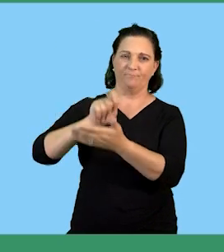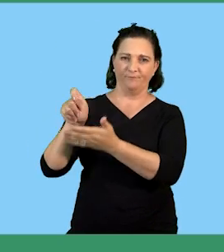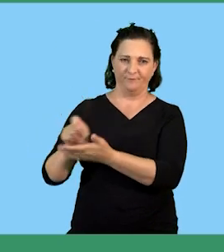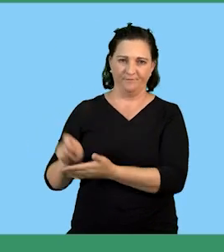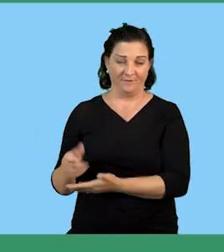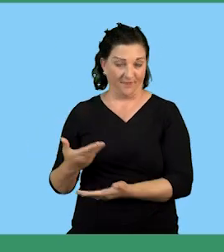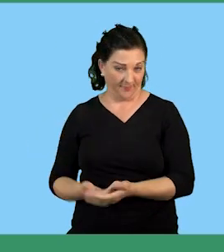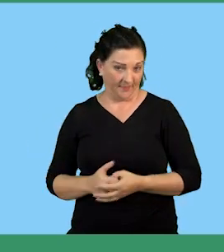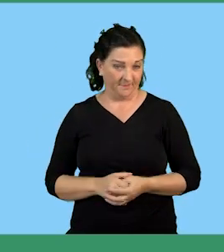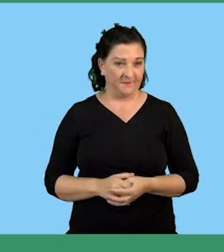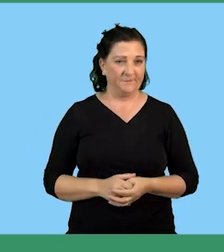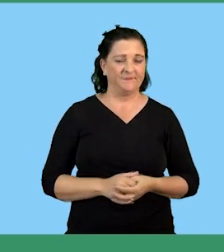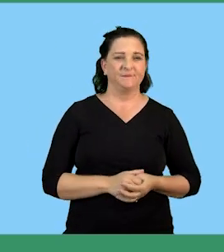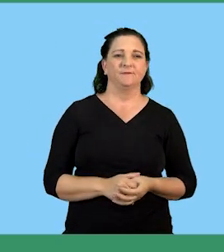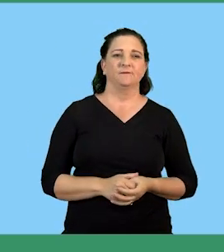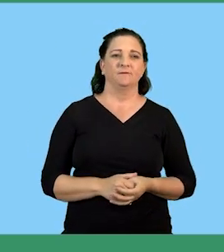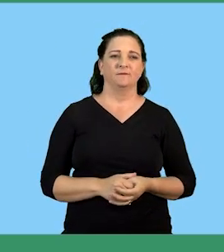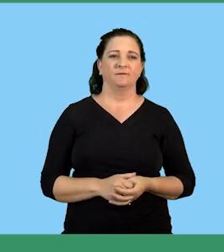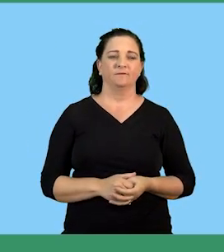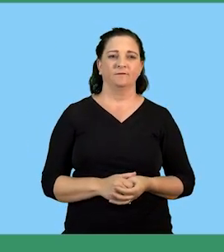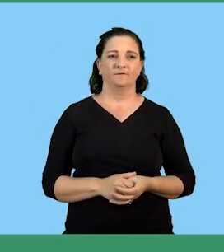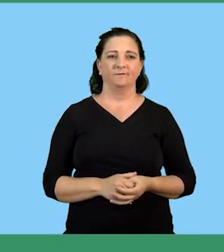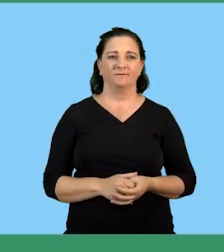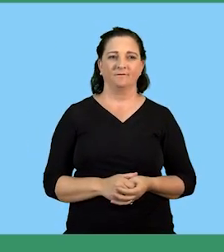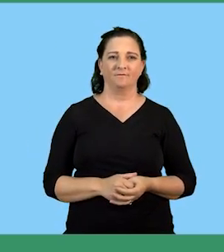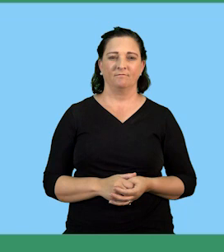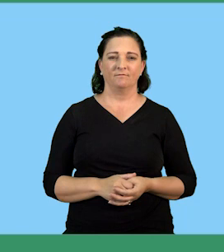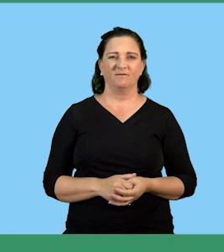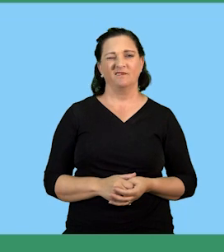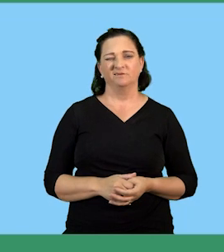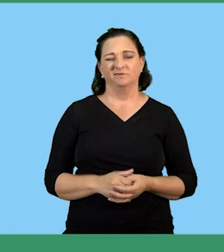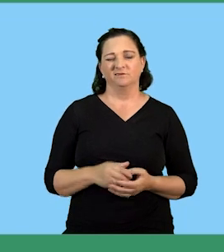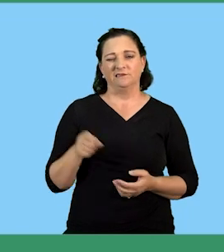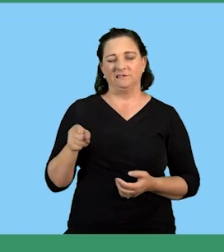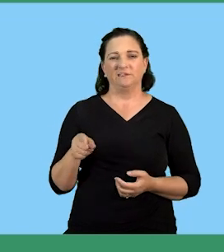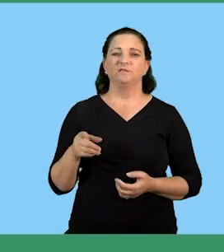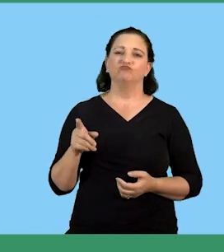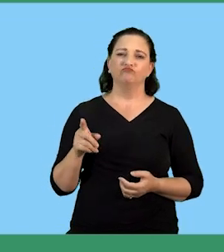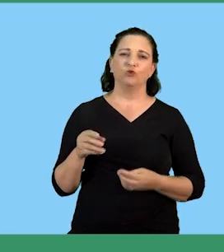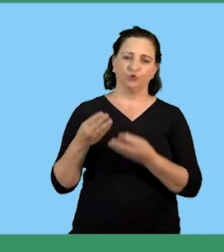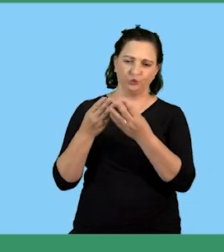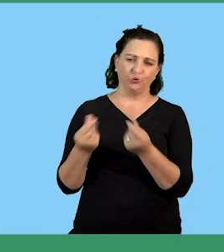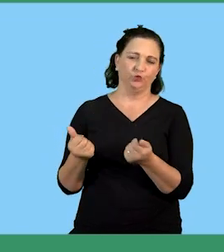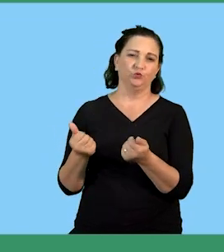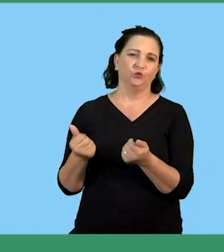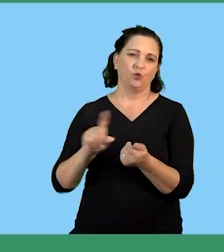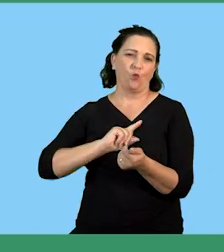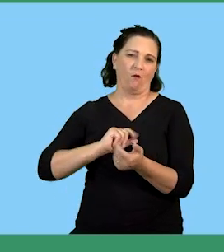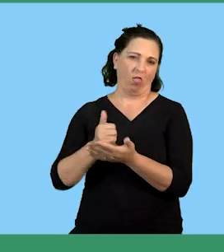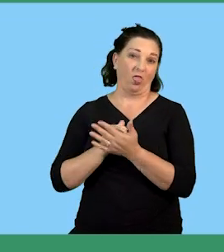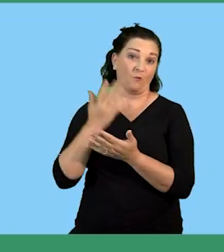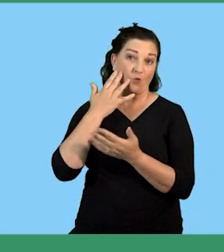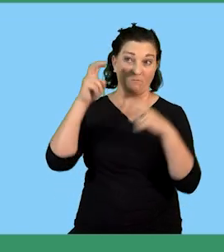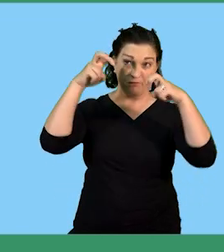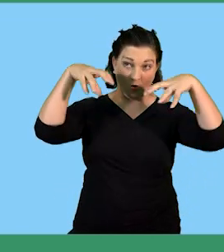you're just presenting your writing, then you flip over, and then you're writing on another page, right? I normally say this is a solution in cases of